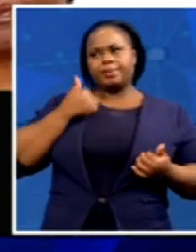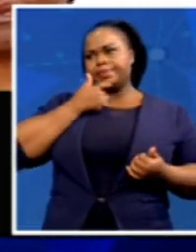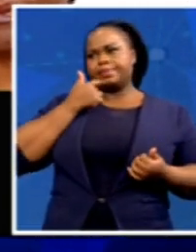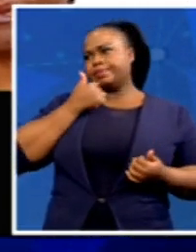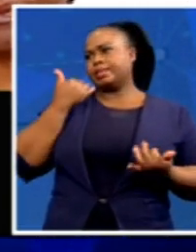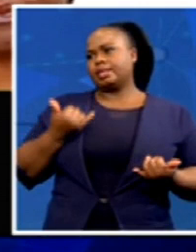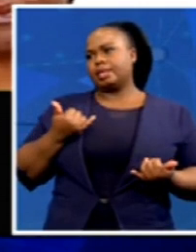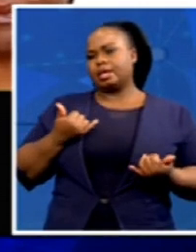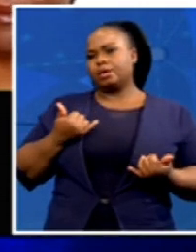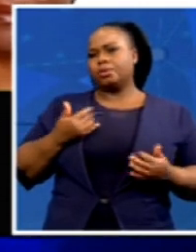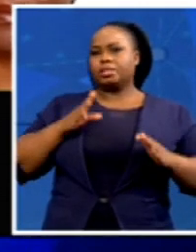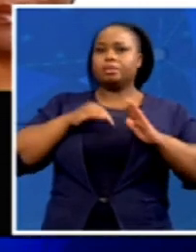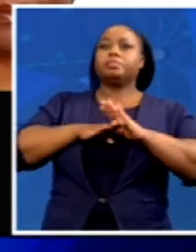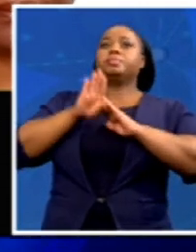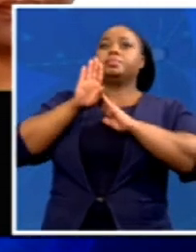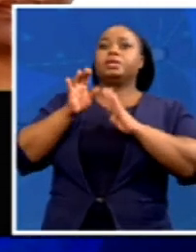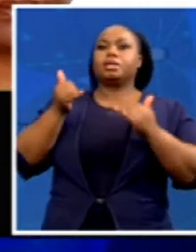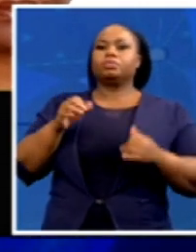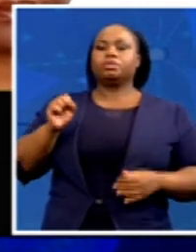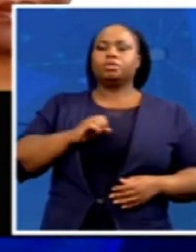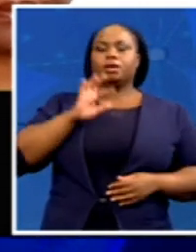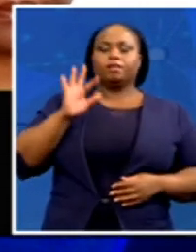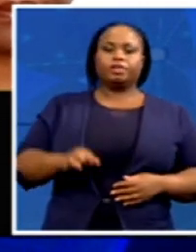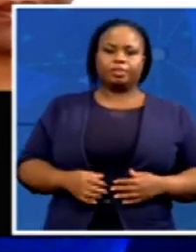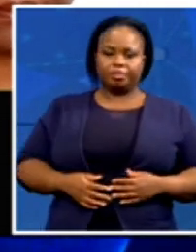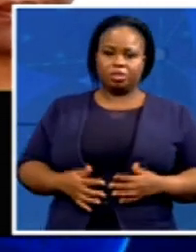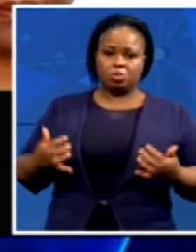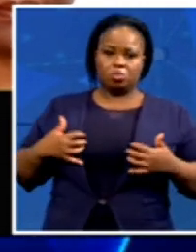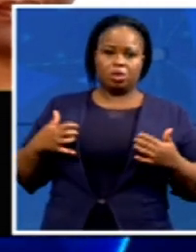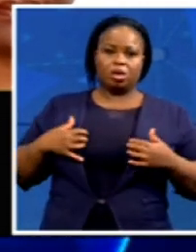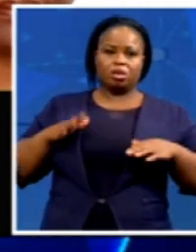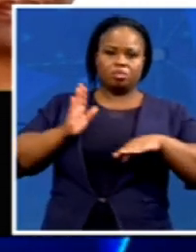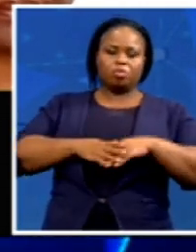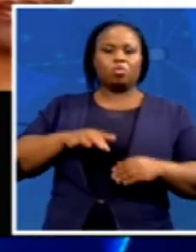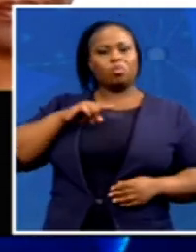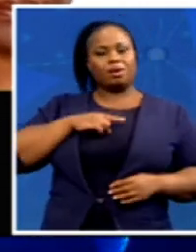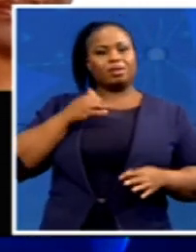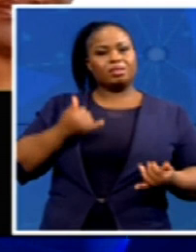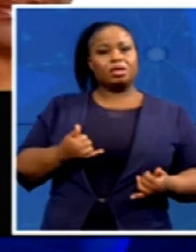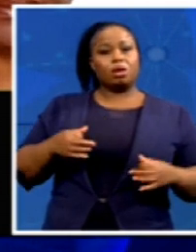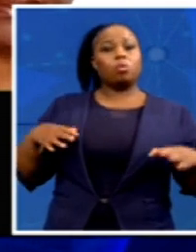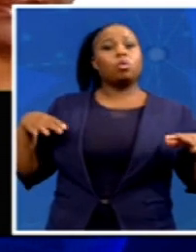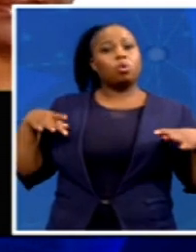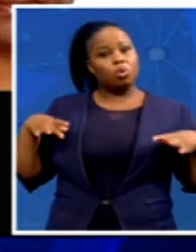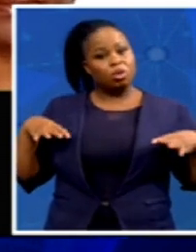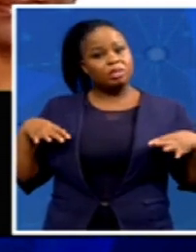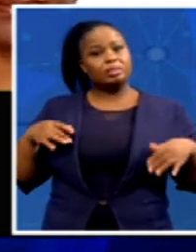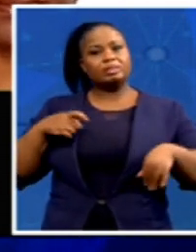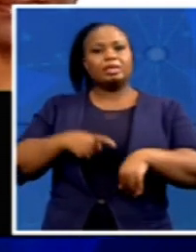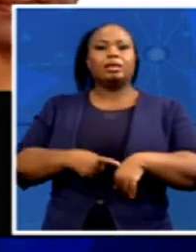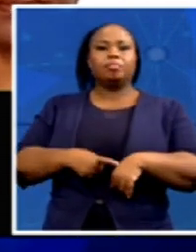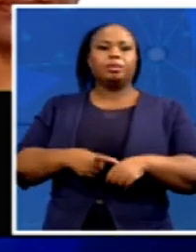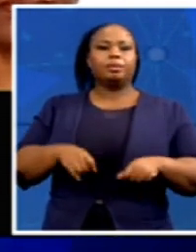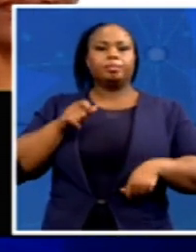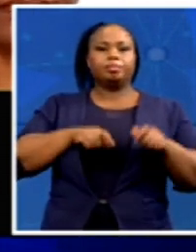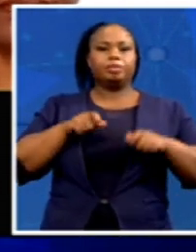South Africa. And that is even more worrying because we are moving towards the holiday season where there will be movement of people around. And if you